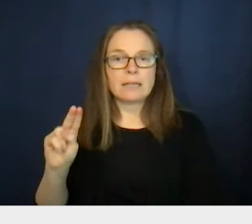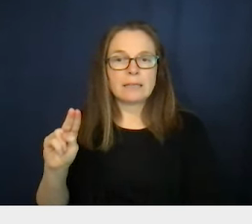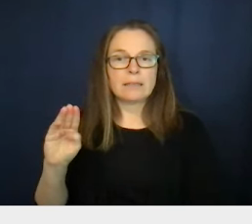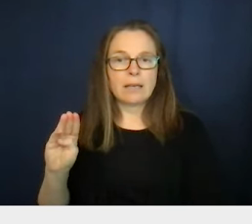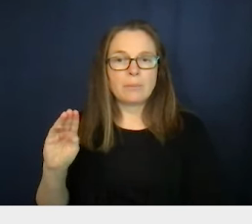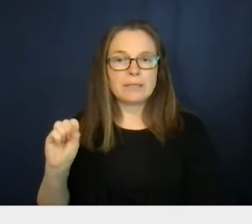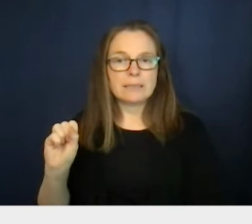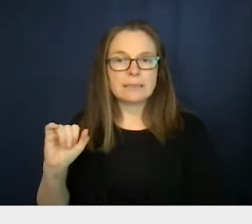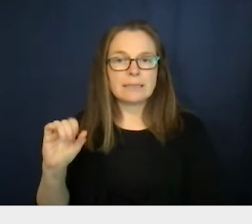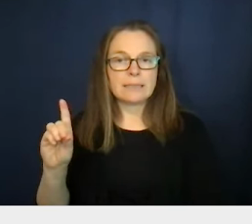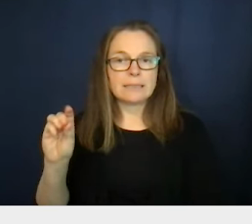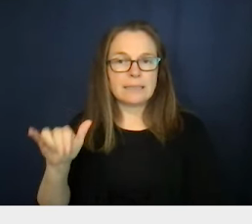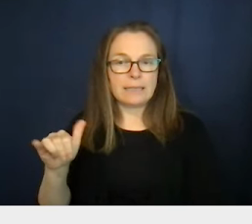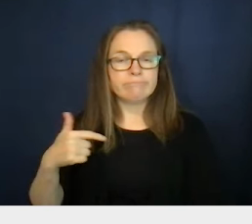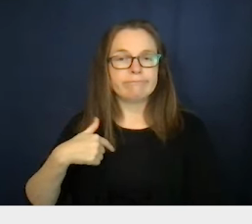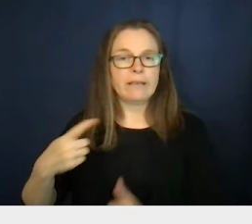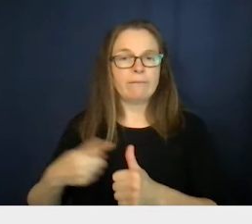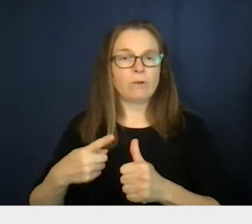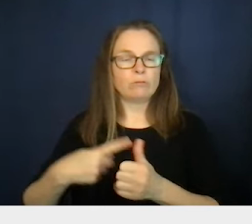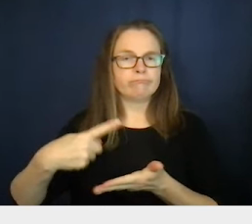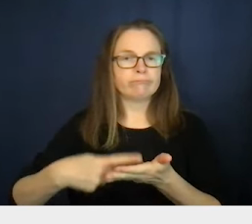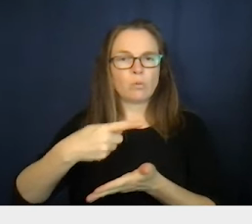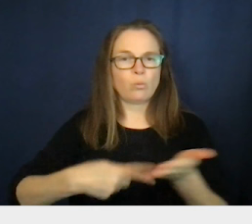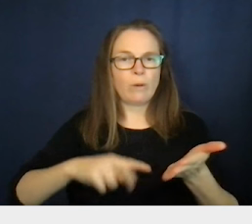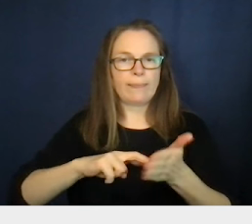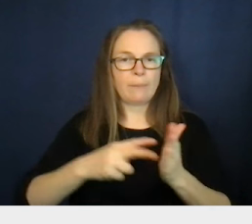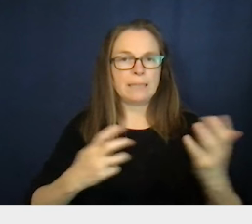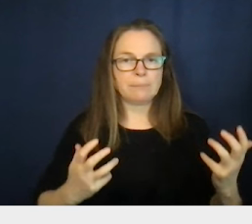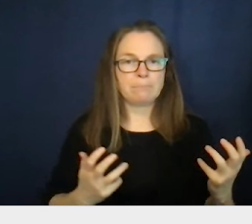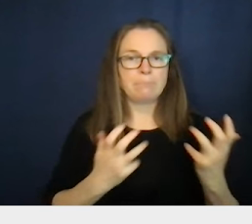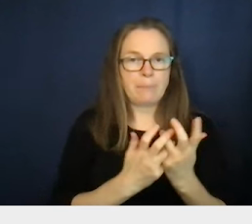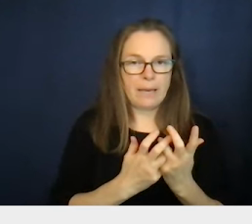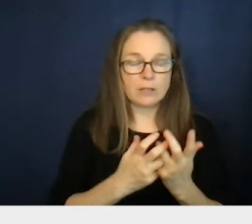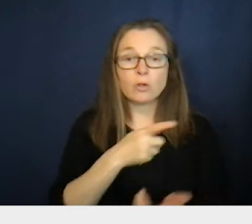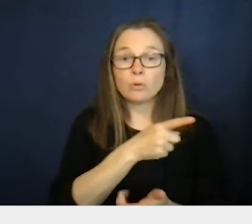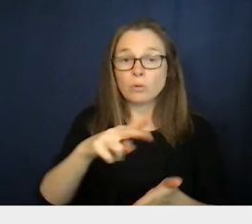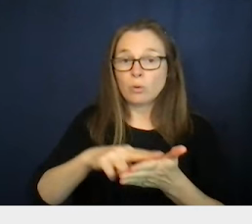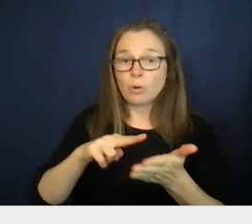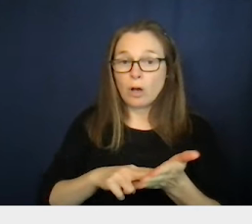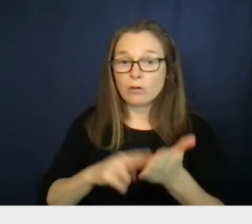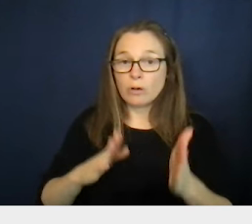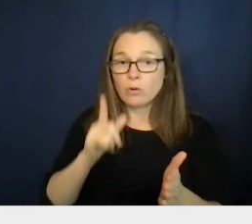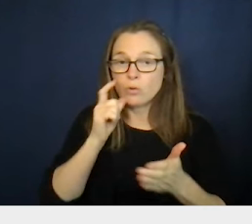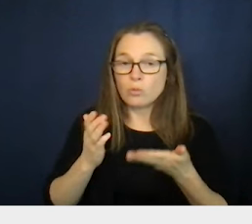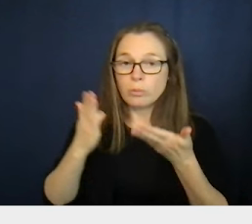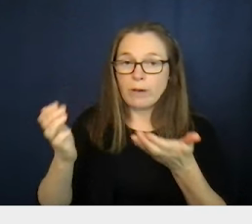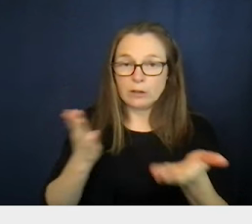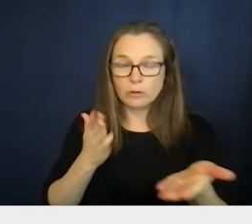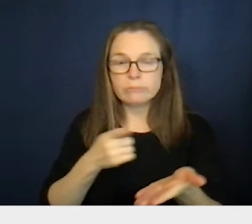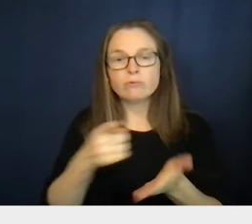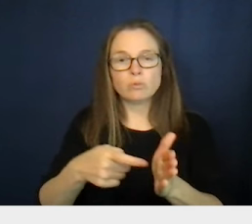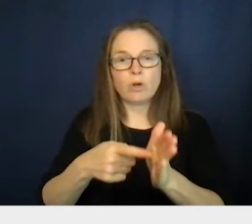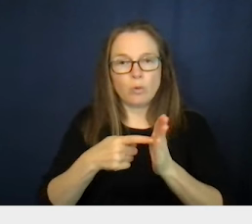about match. So all contractors providing services under this RFPQ will be required to